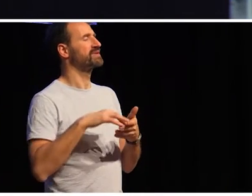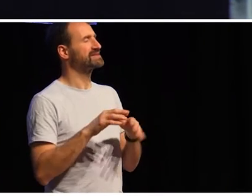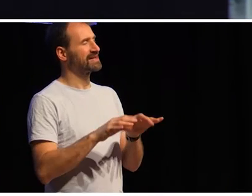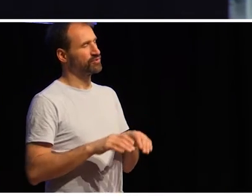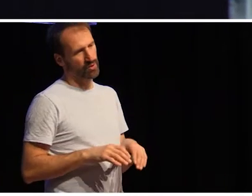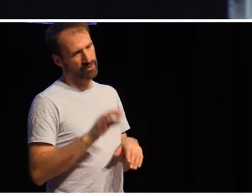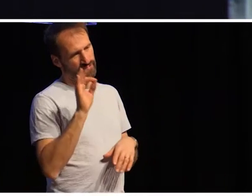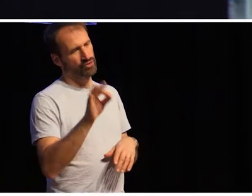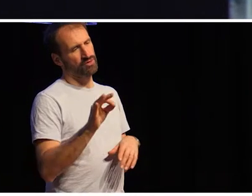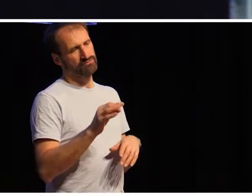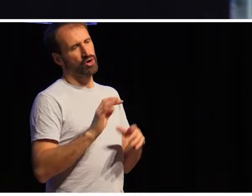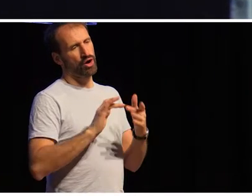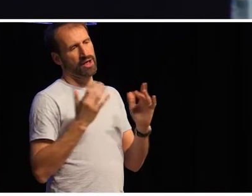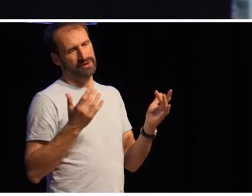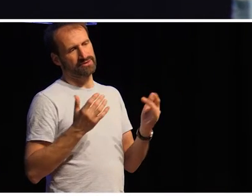JavaScript editor.